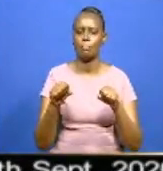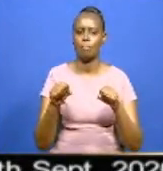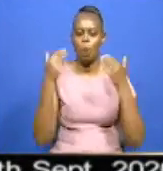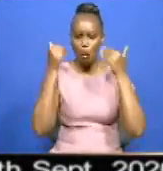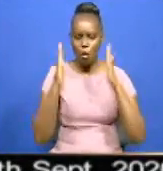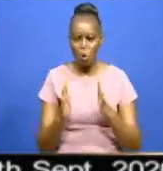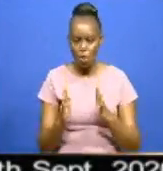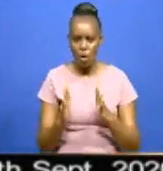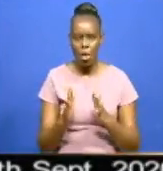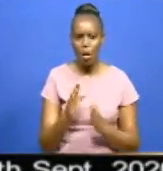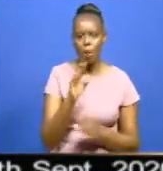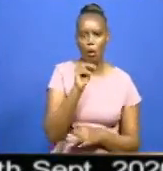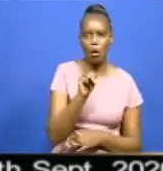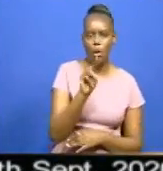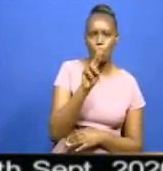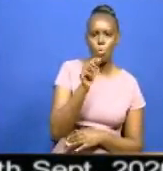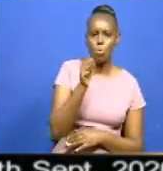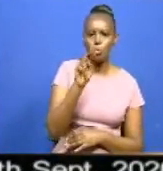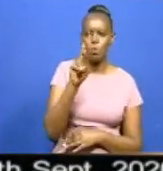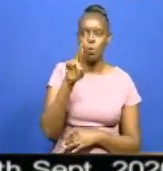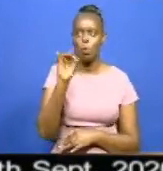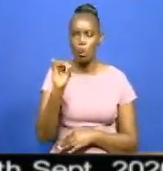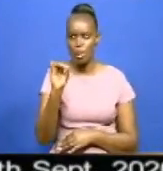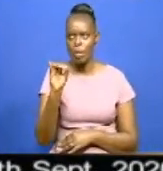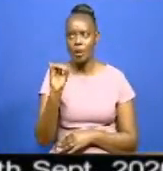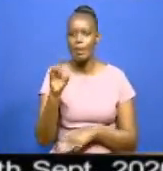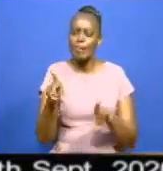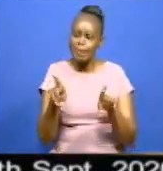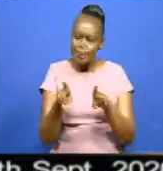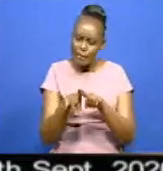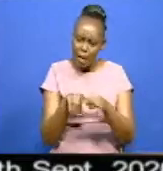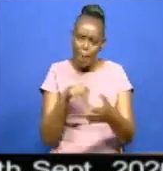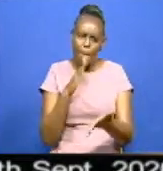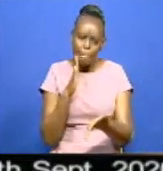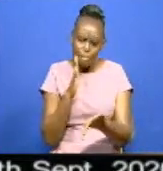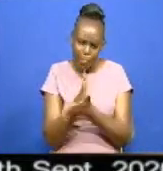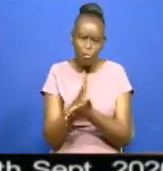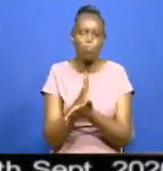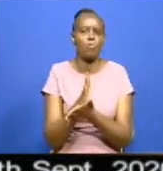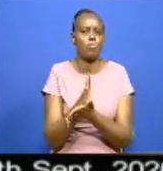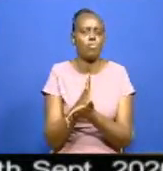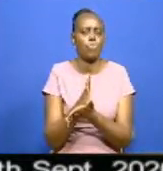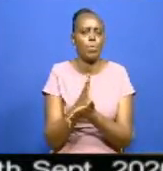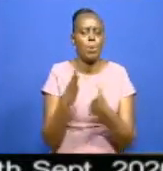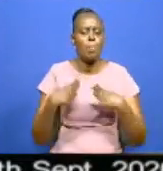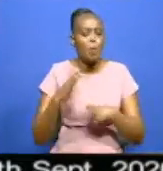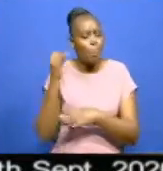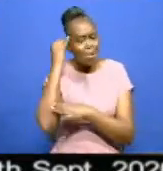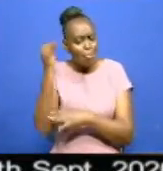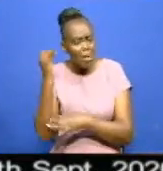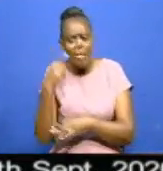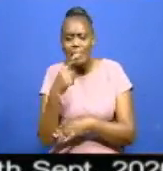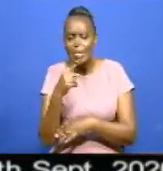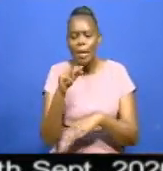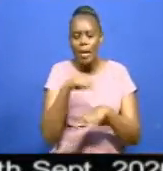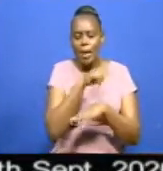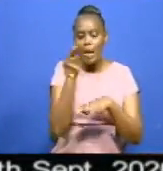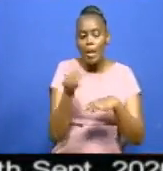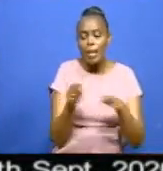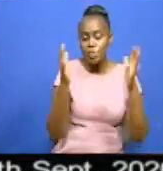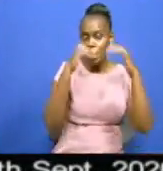Muturi Kigano, that you have also proved those who have been imagining and saying that National